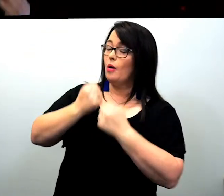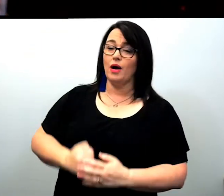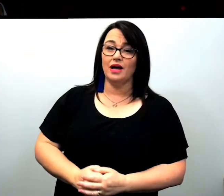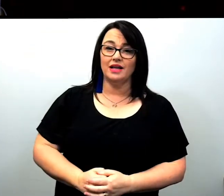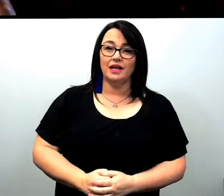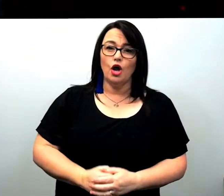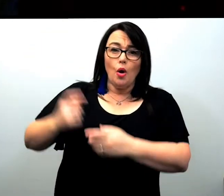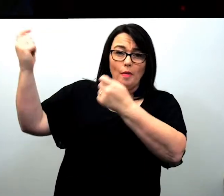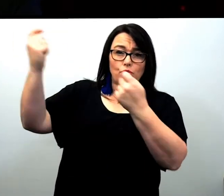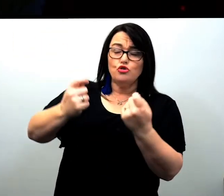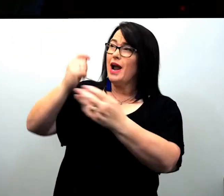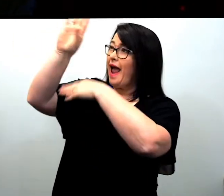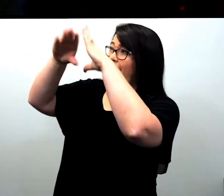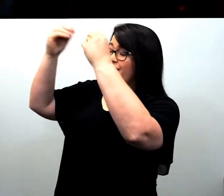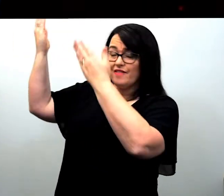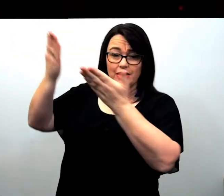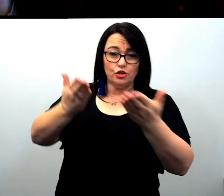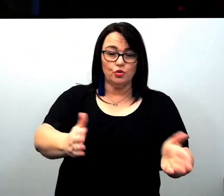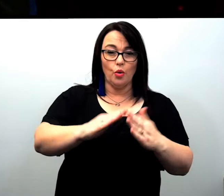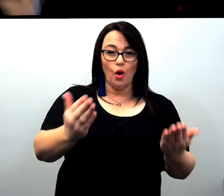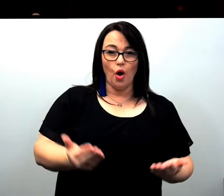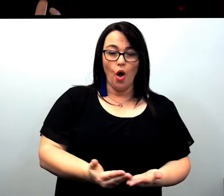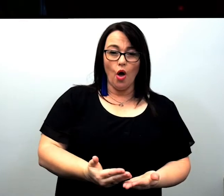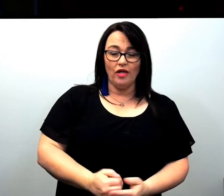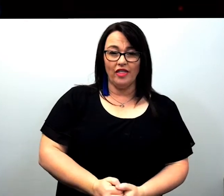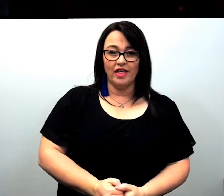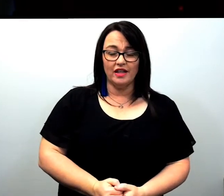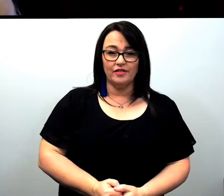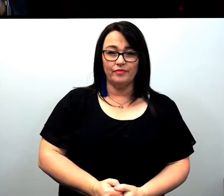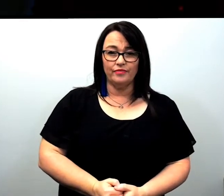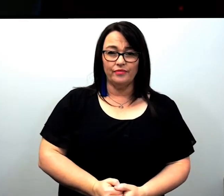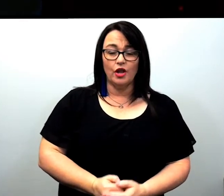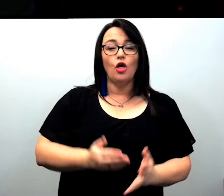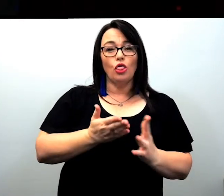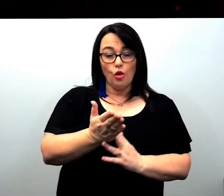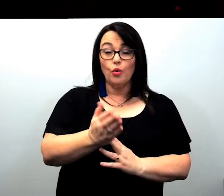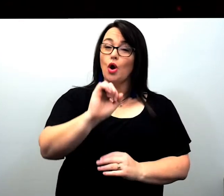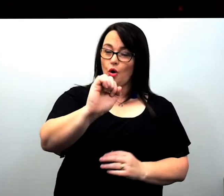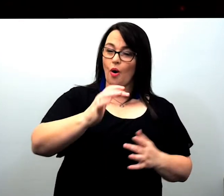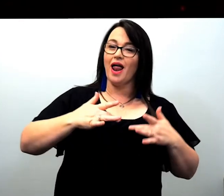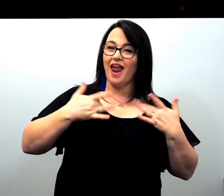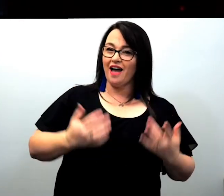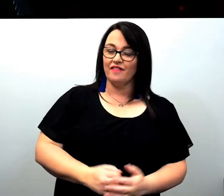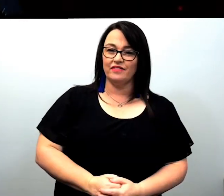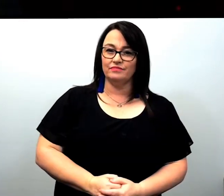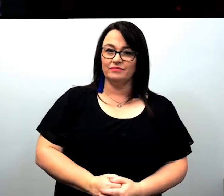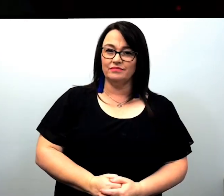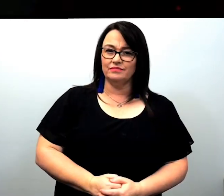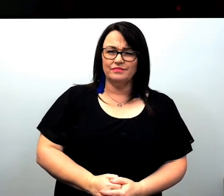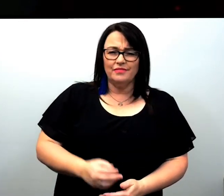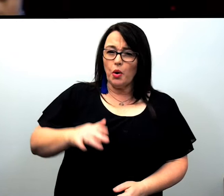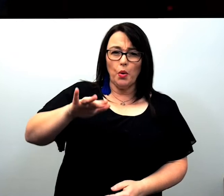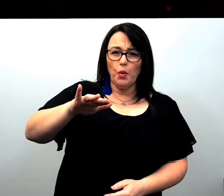bring heaven's wisdom. You're set apart to bring heaven to earth through your life. Who is Christ to